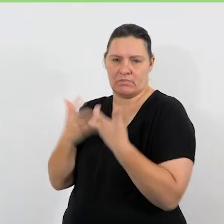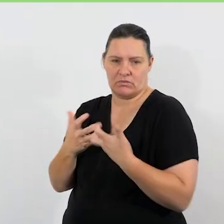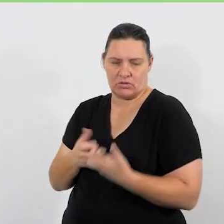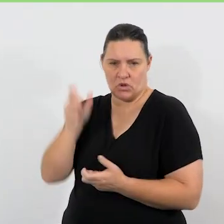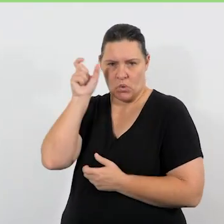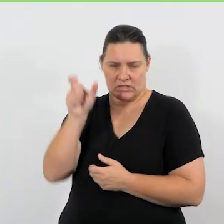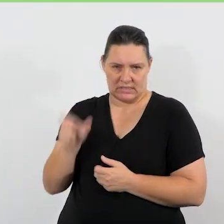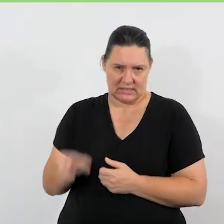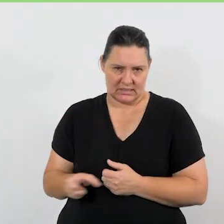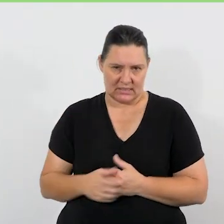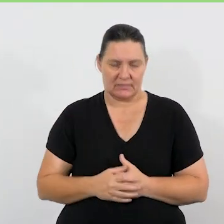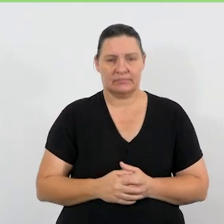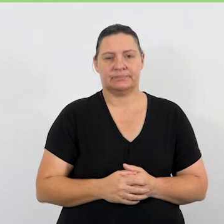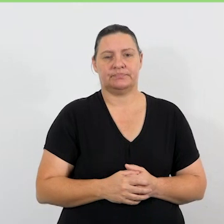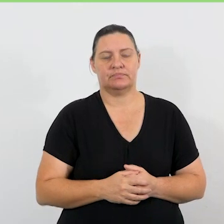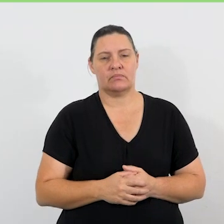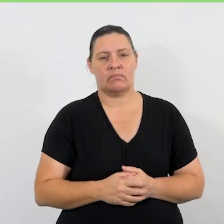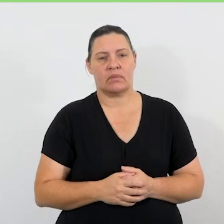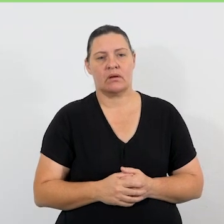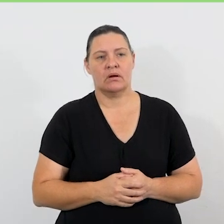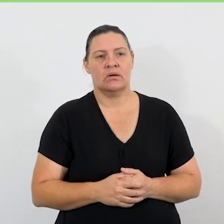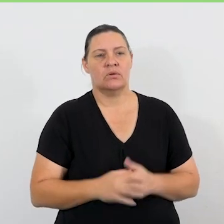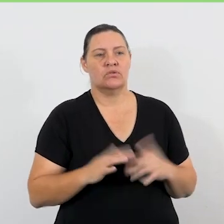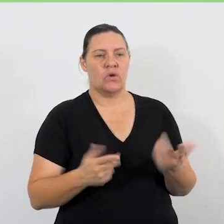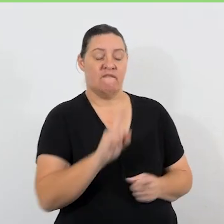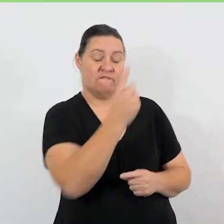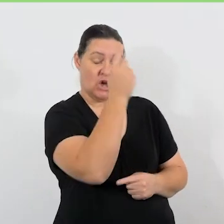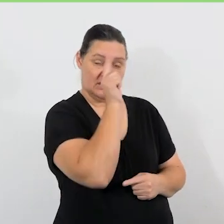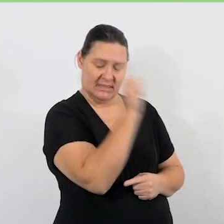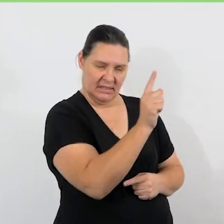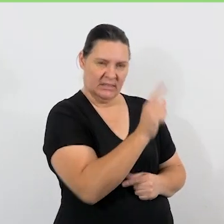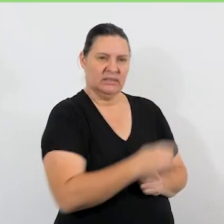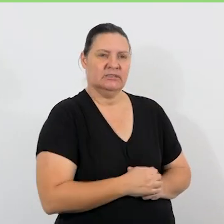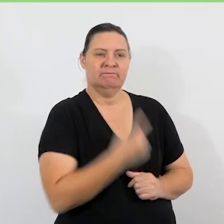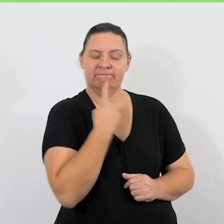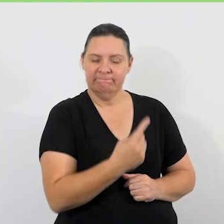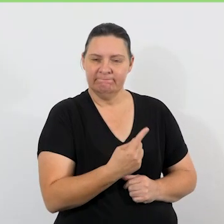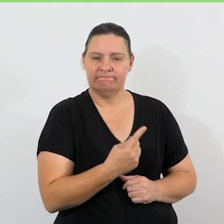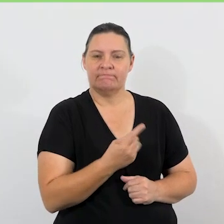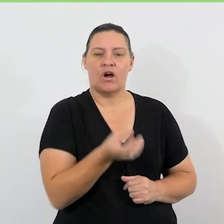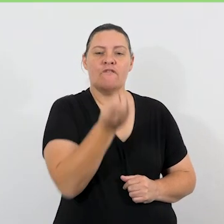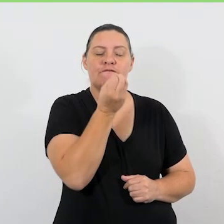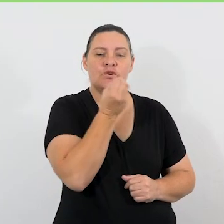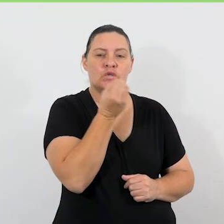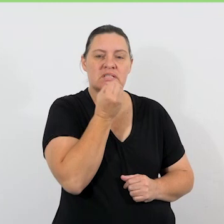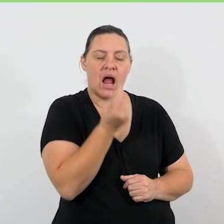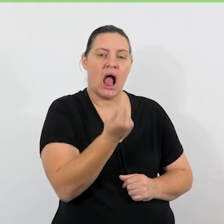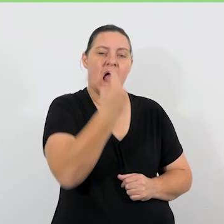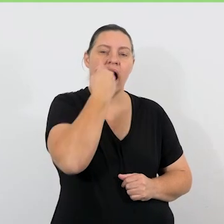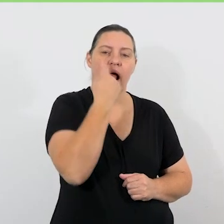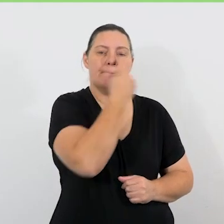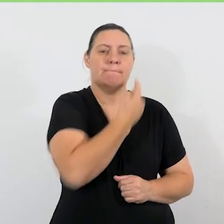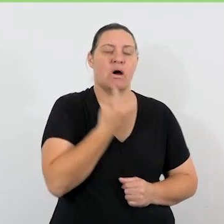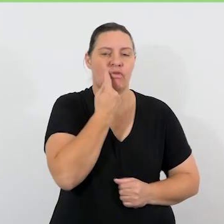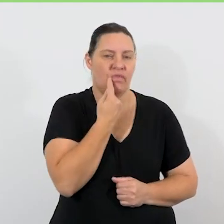correct terminology in column B. Right, so the first description says taking food into